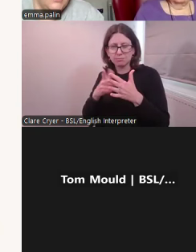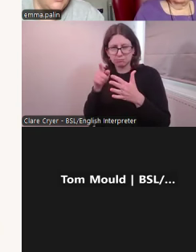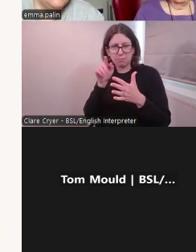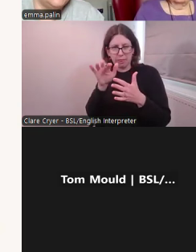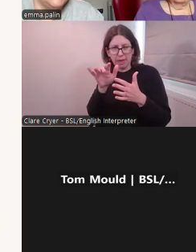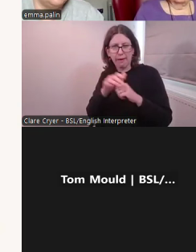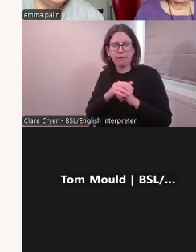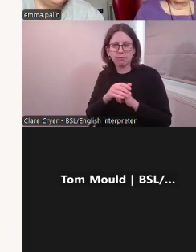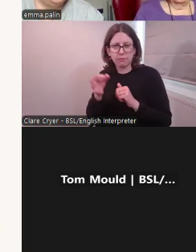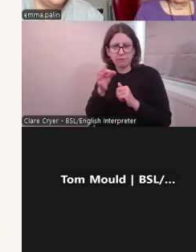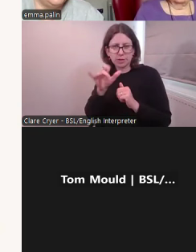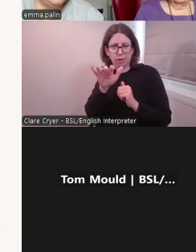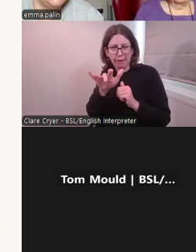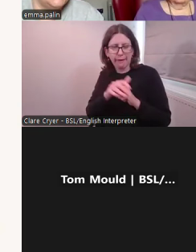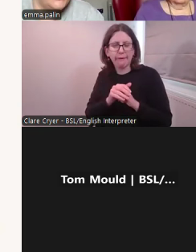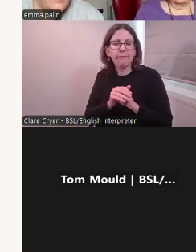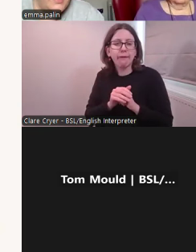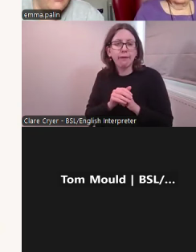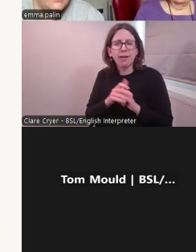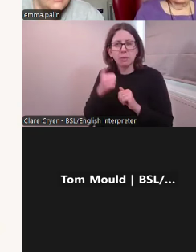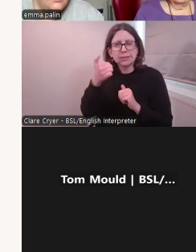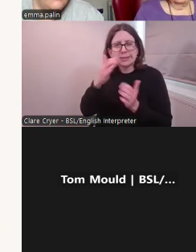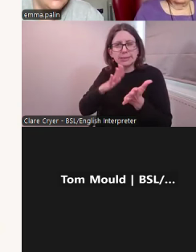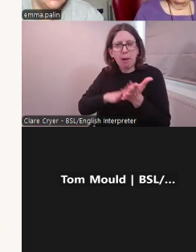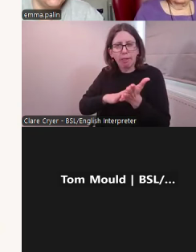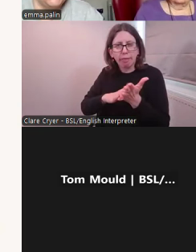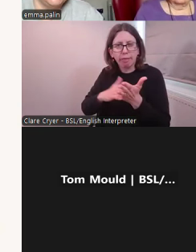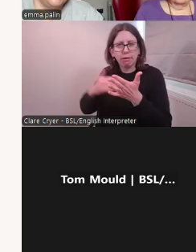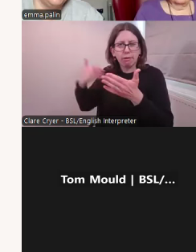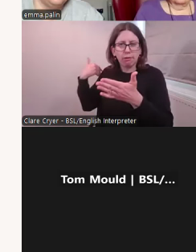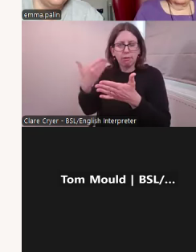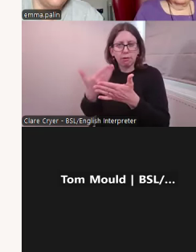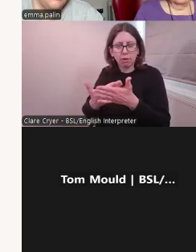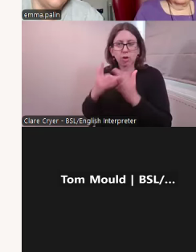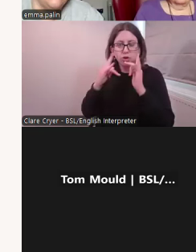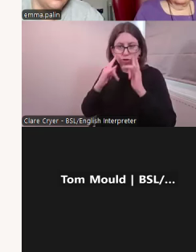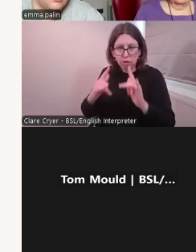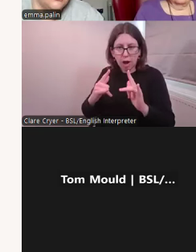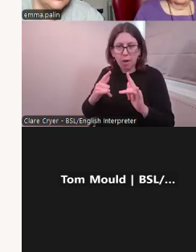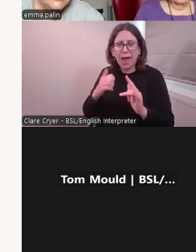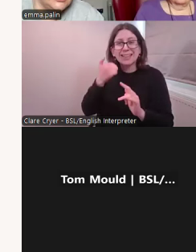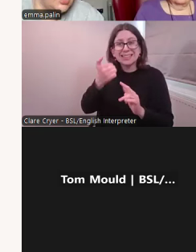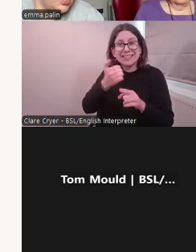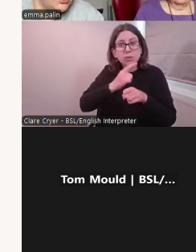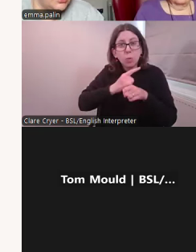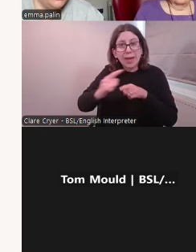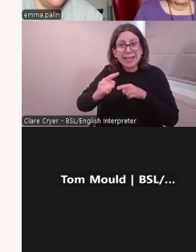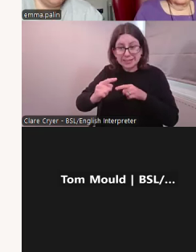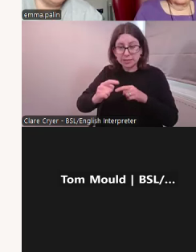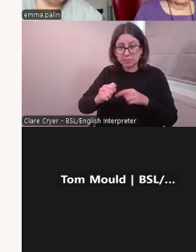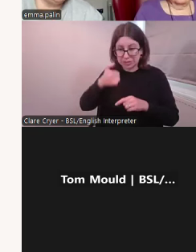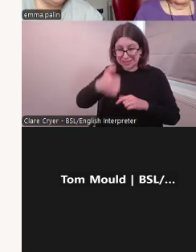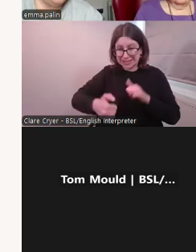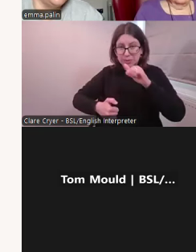Crewe. So that was over a 6-month period of a 6-week cycle of 5 different artists. So they